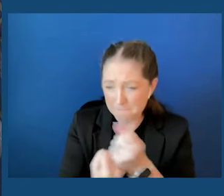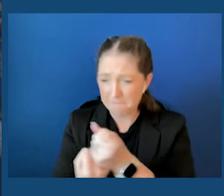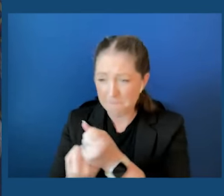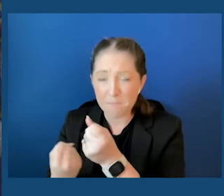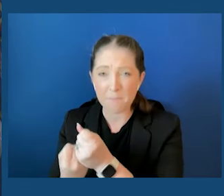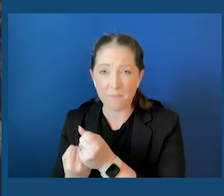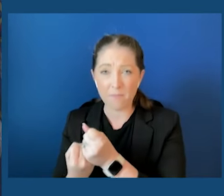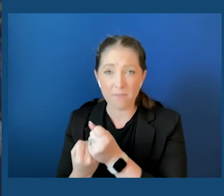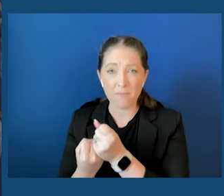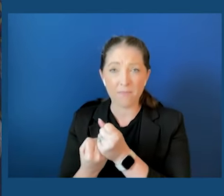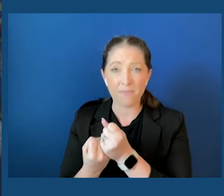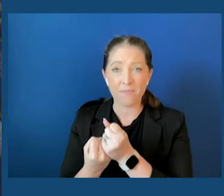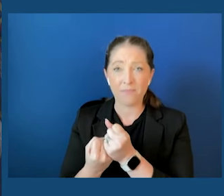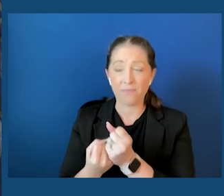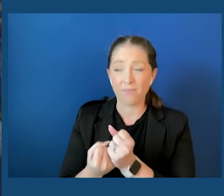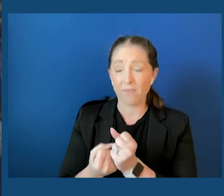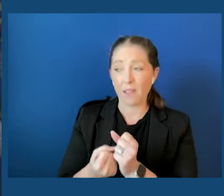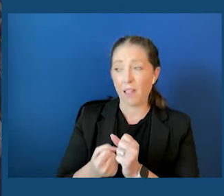Buffalonians could have easily turned inward,